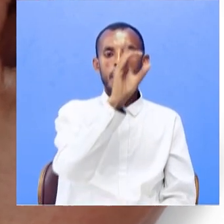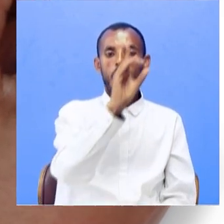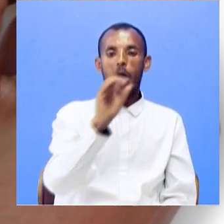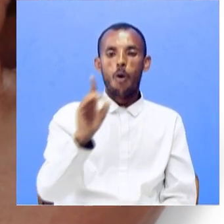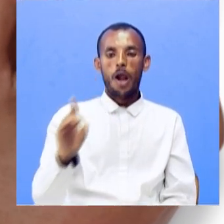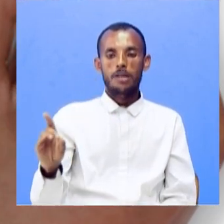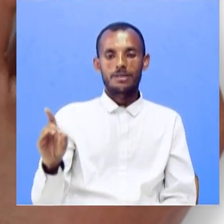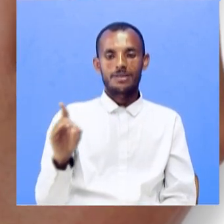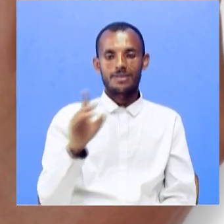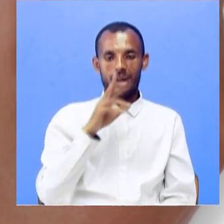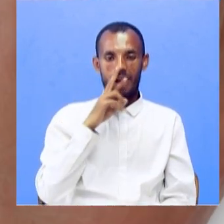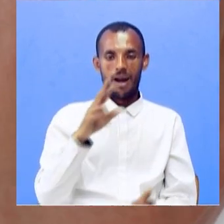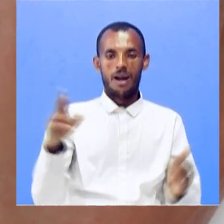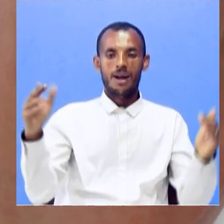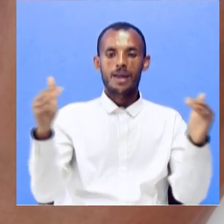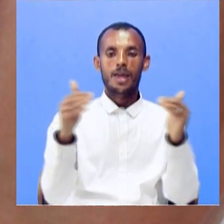congruent.